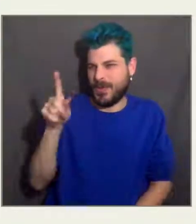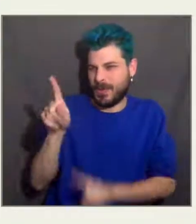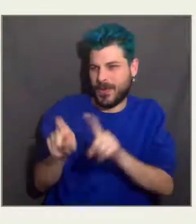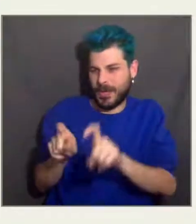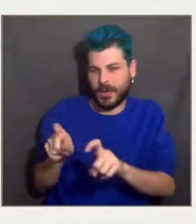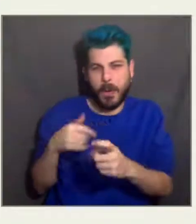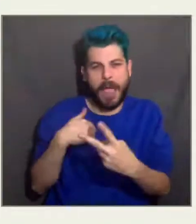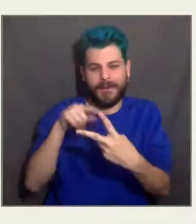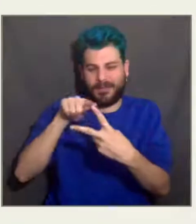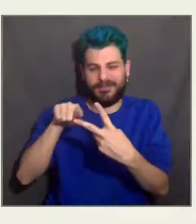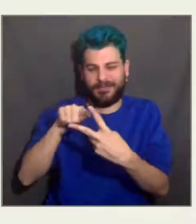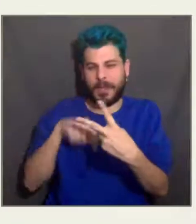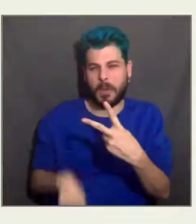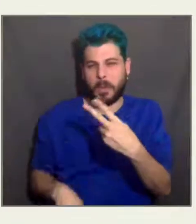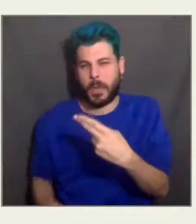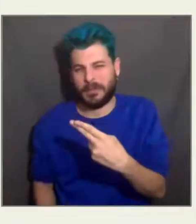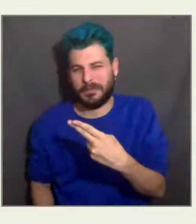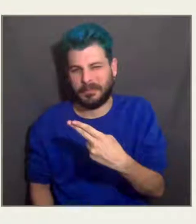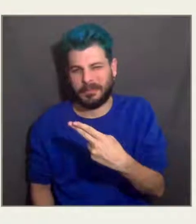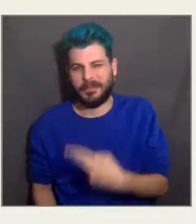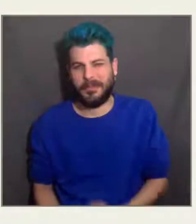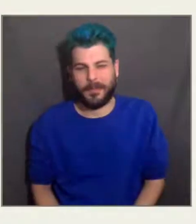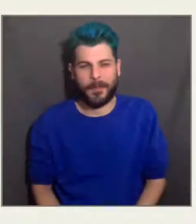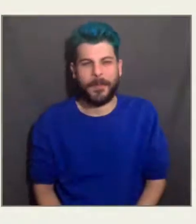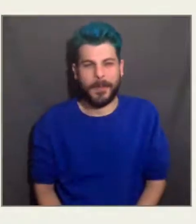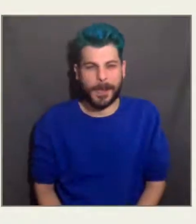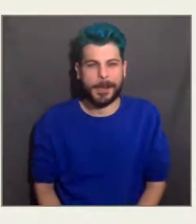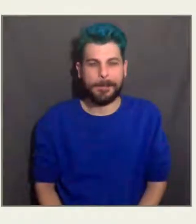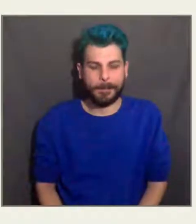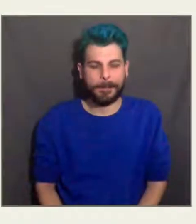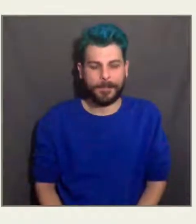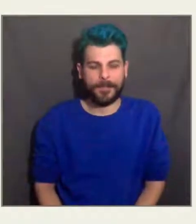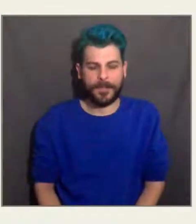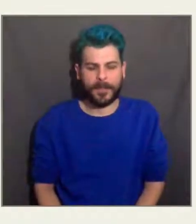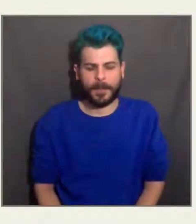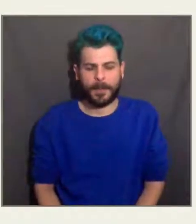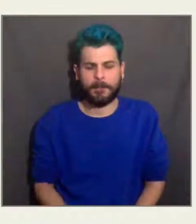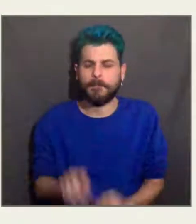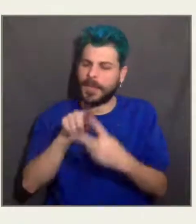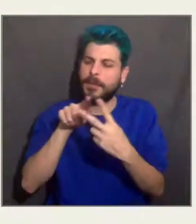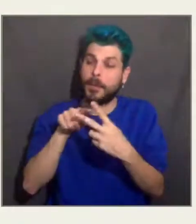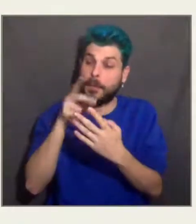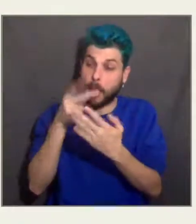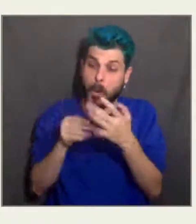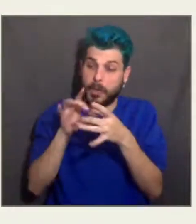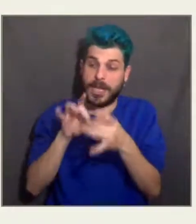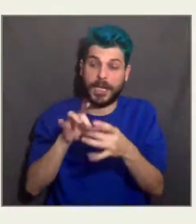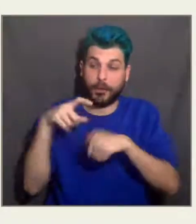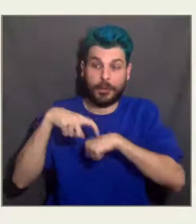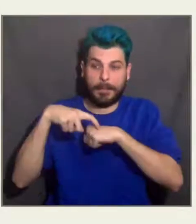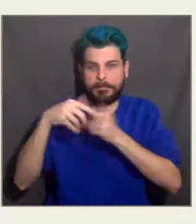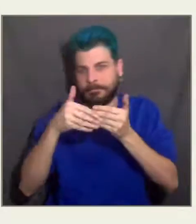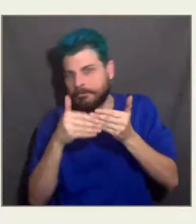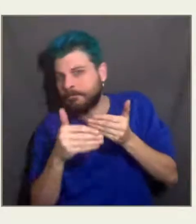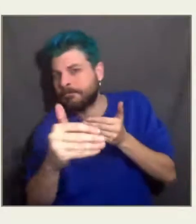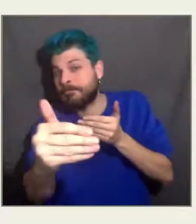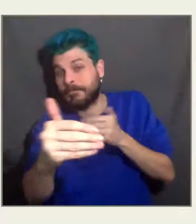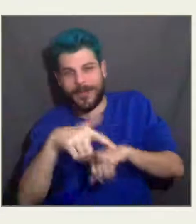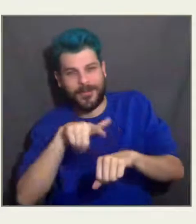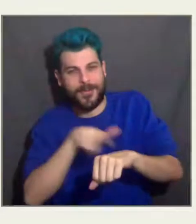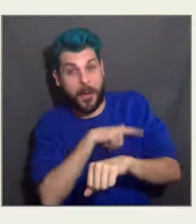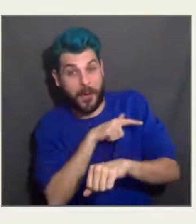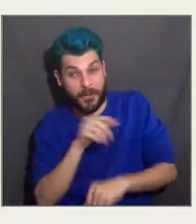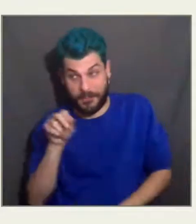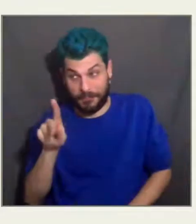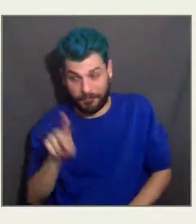compound question, but they're both framed on the long term, so I want to ask them together, and then you can answer any way you like. But how prepared